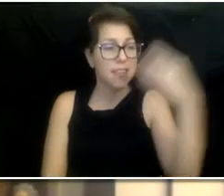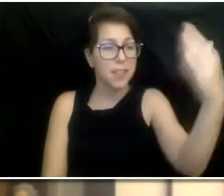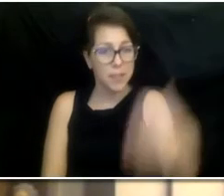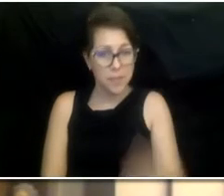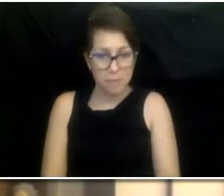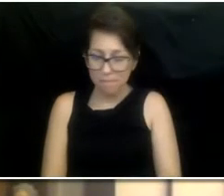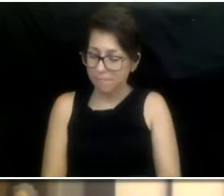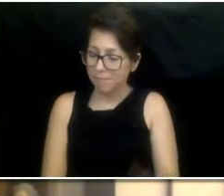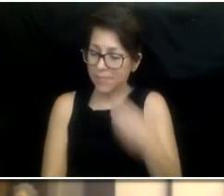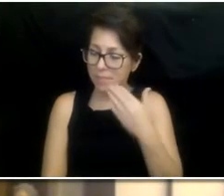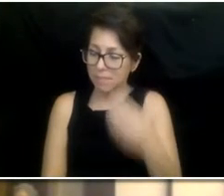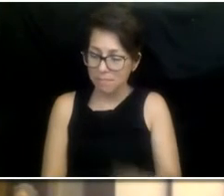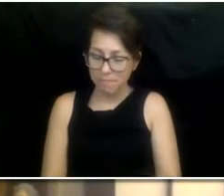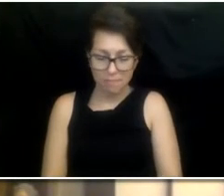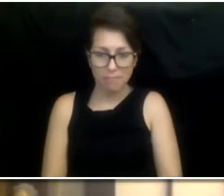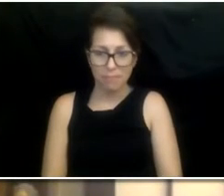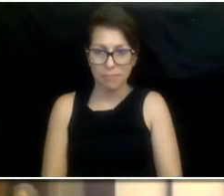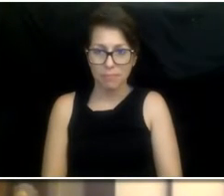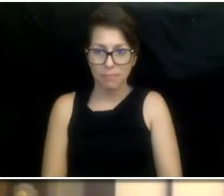from center for court